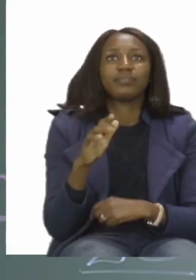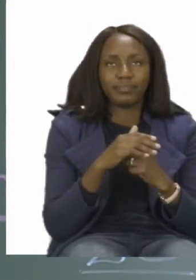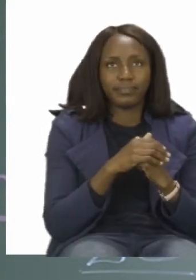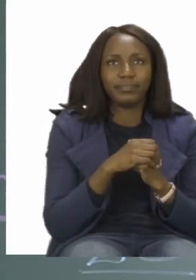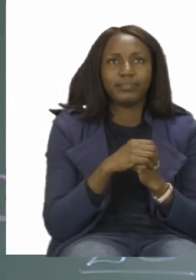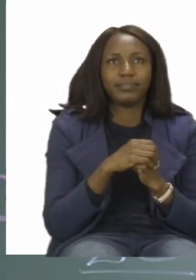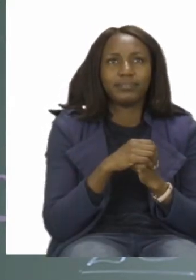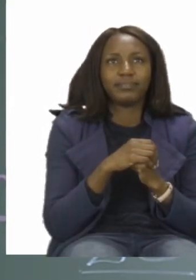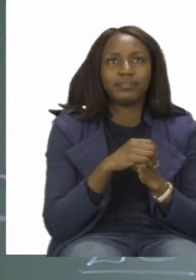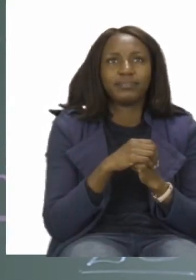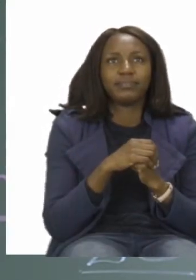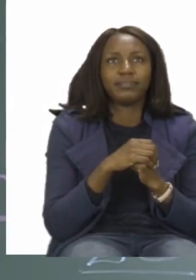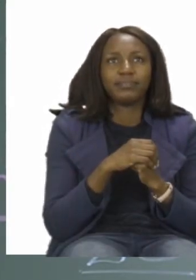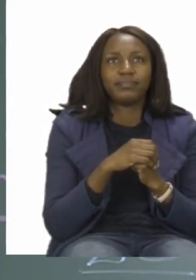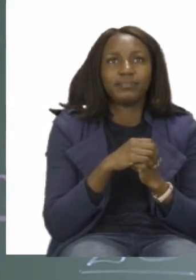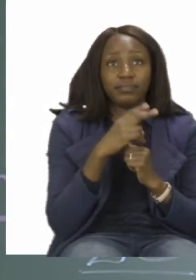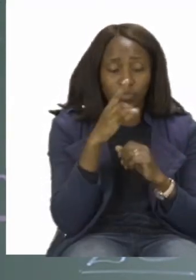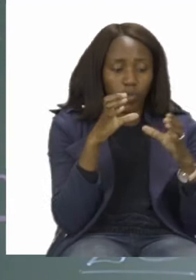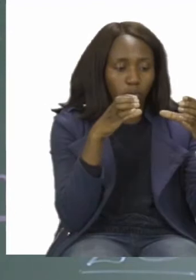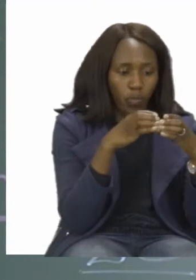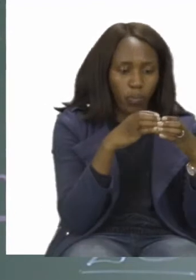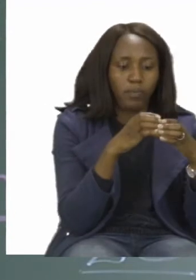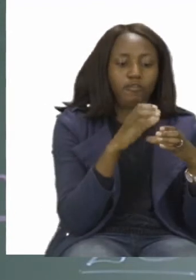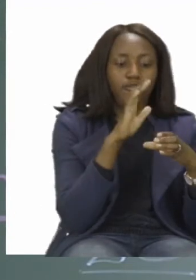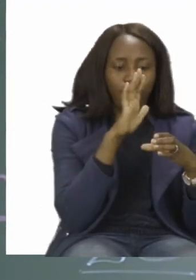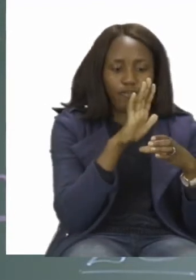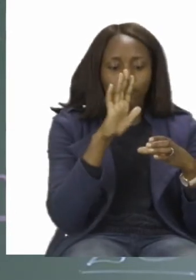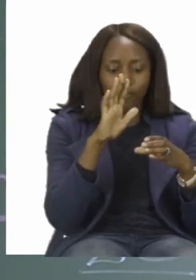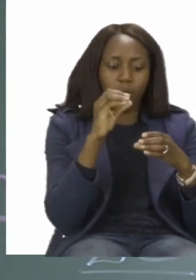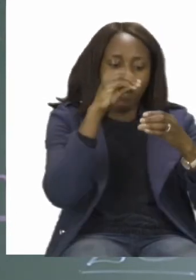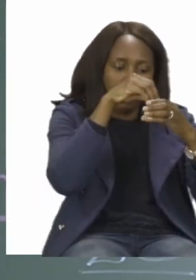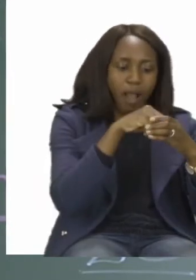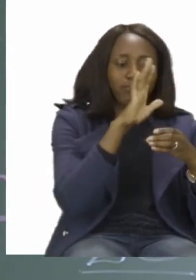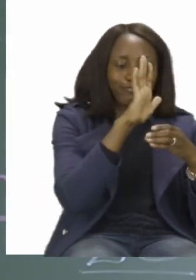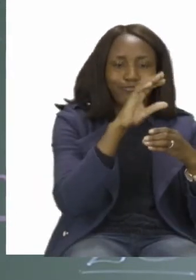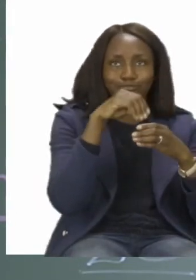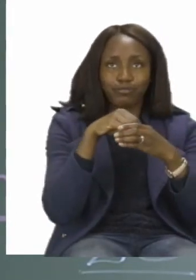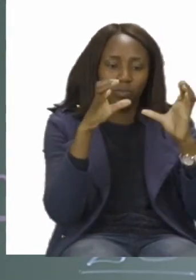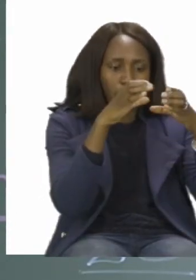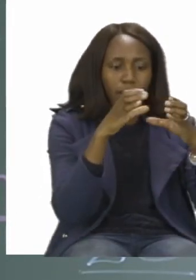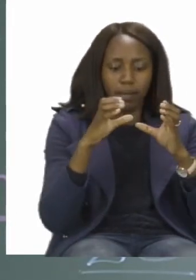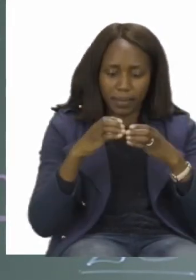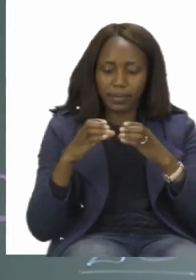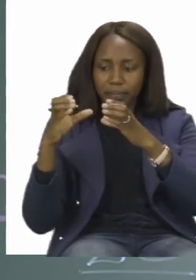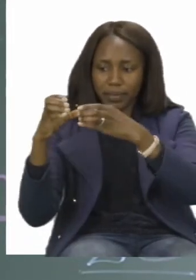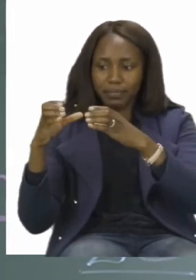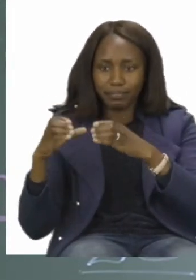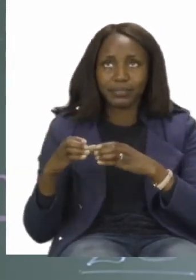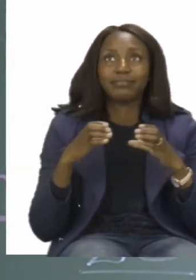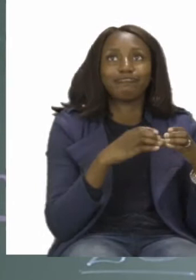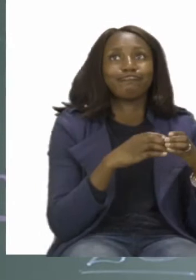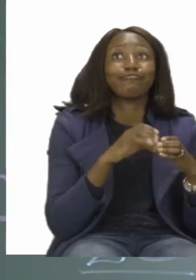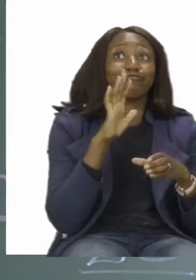25 because we have 5 dots per group and we have